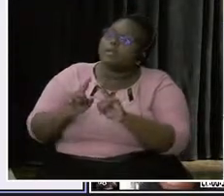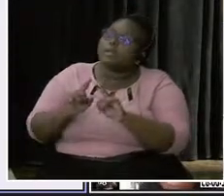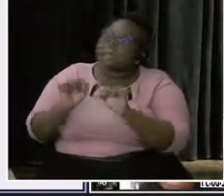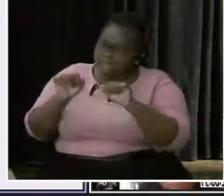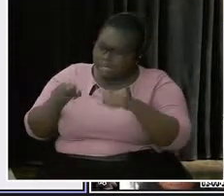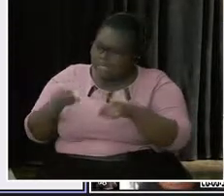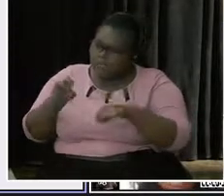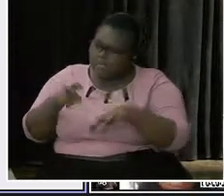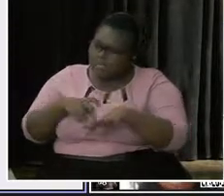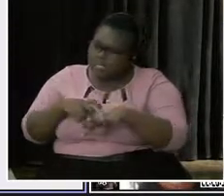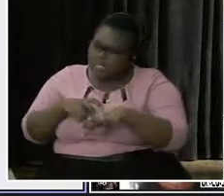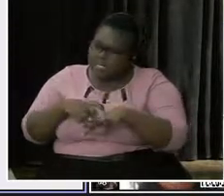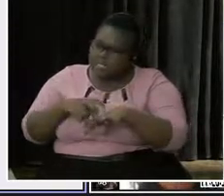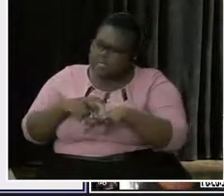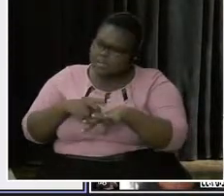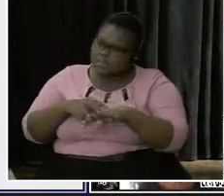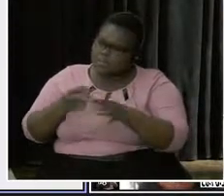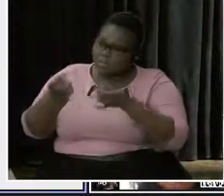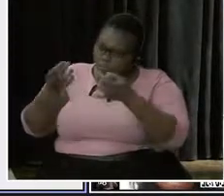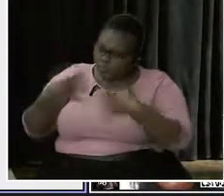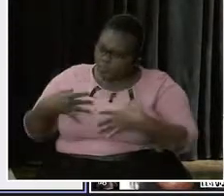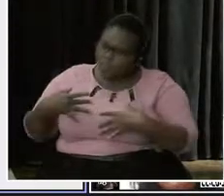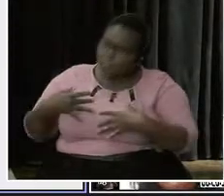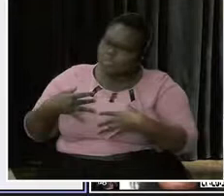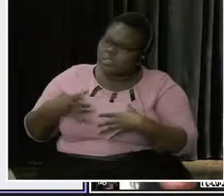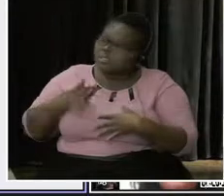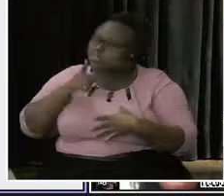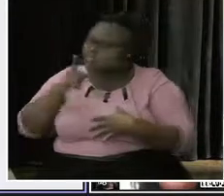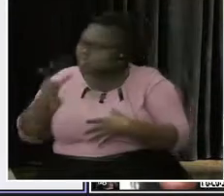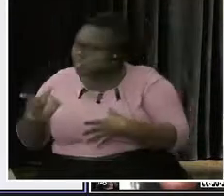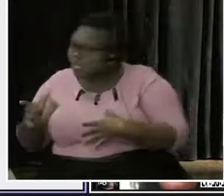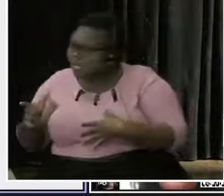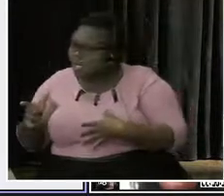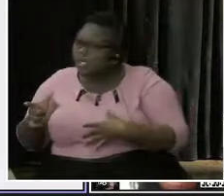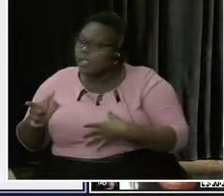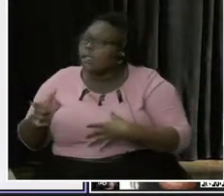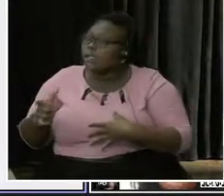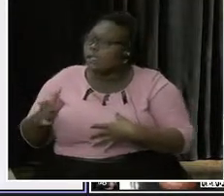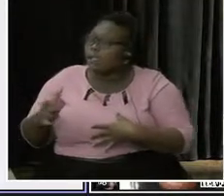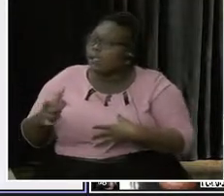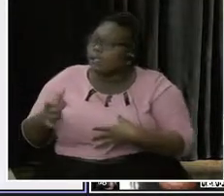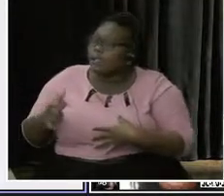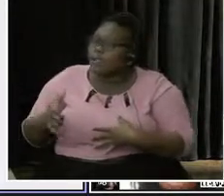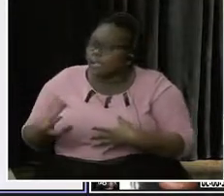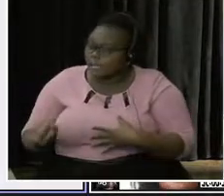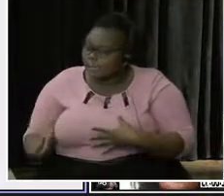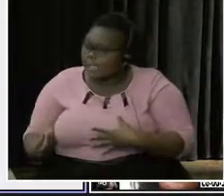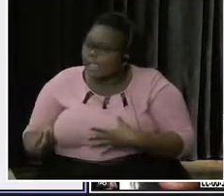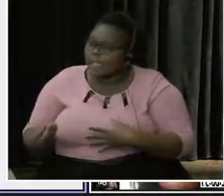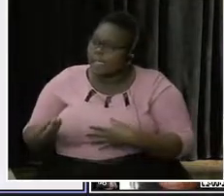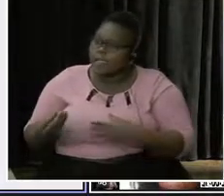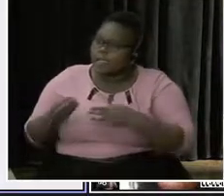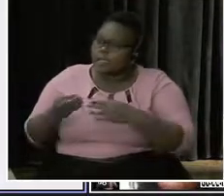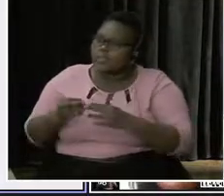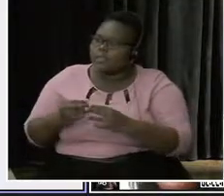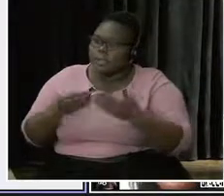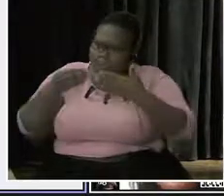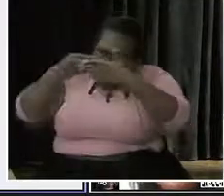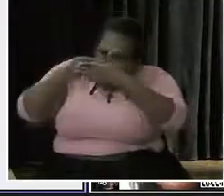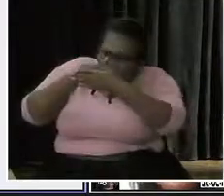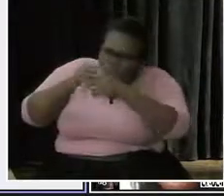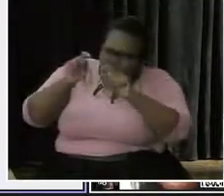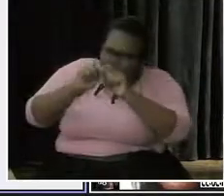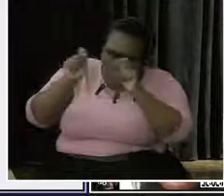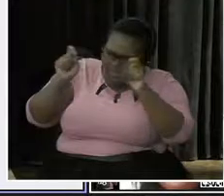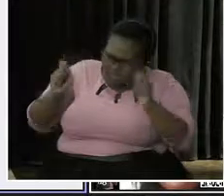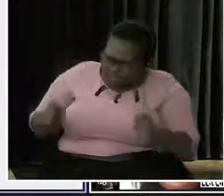plan, please tell us, what do we say to the child cowering under a table when bullets are smashing through the trees? What do we say to the elderly